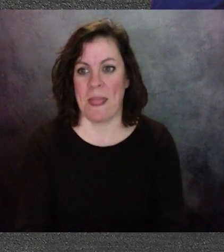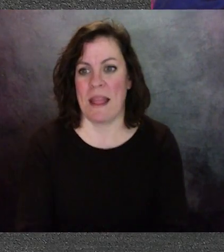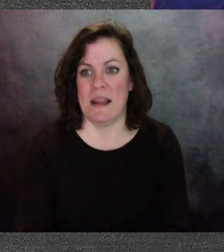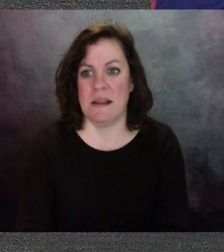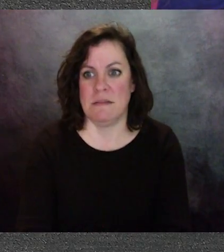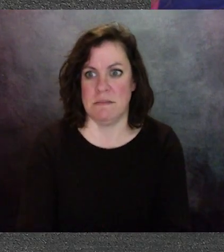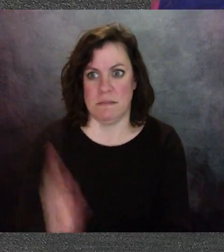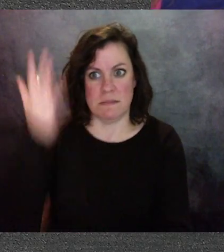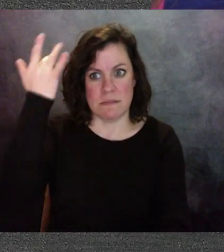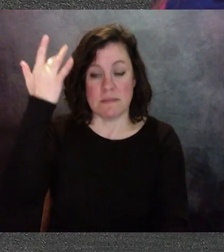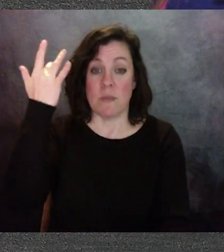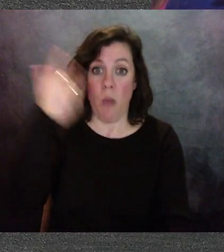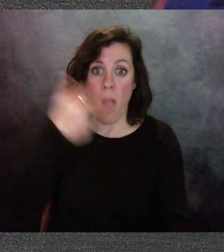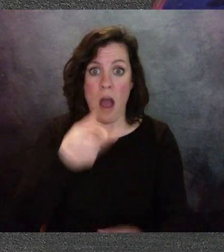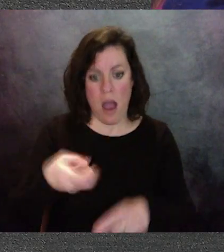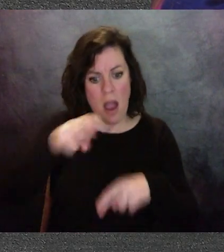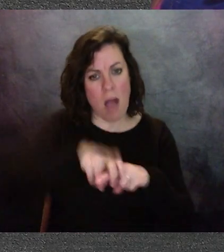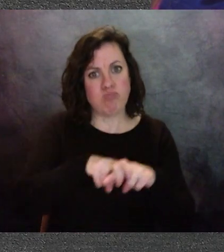there next to the circus car.